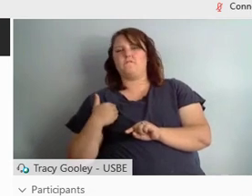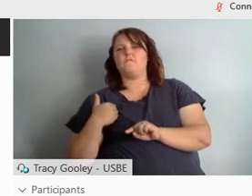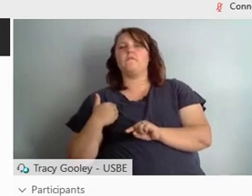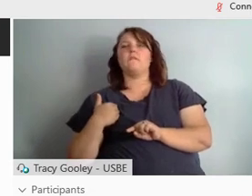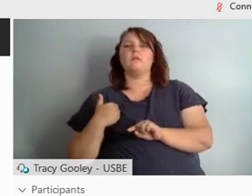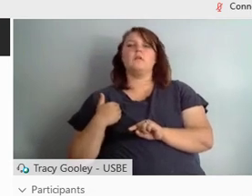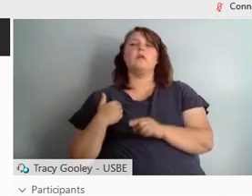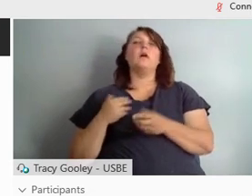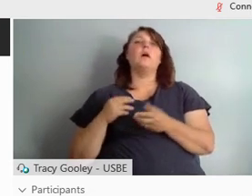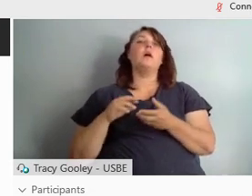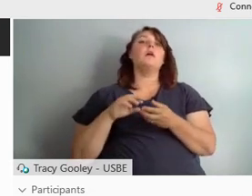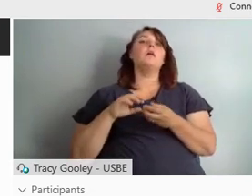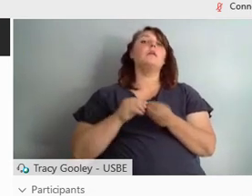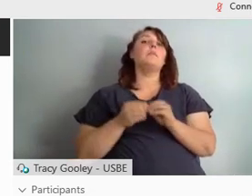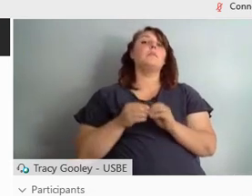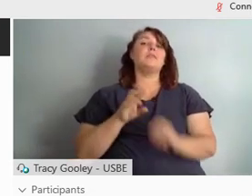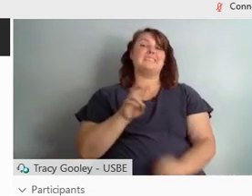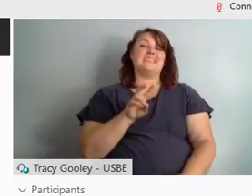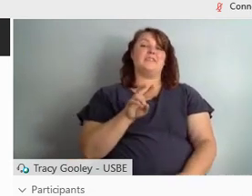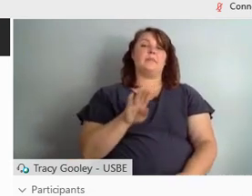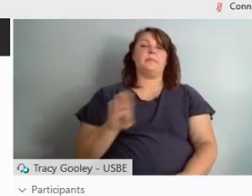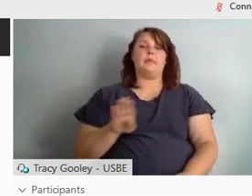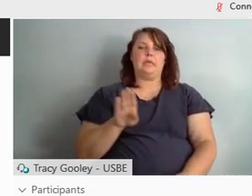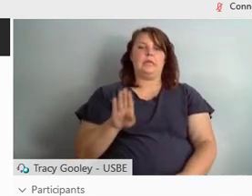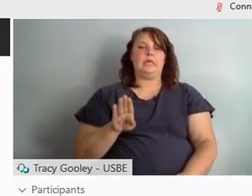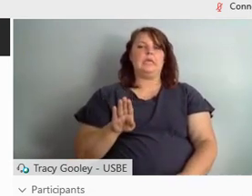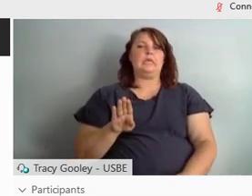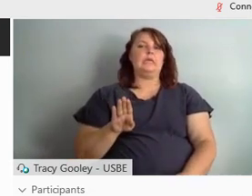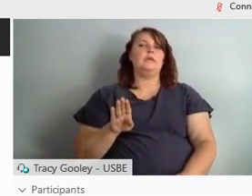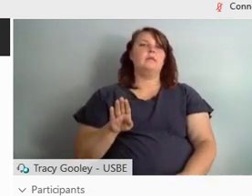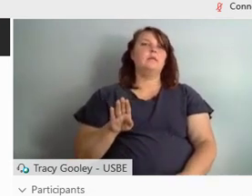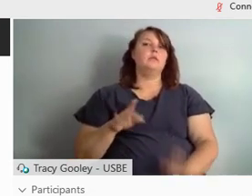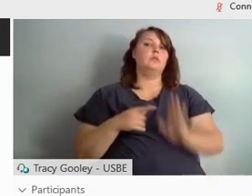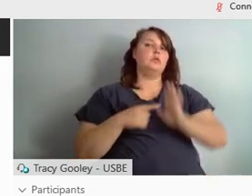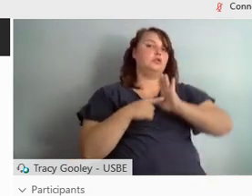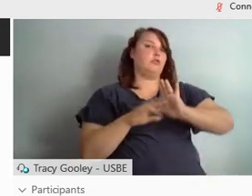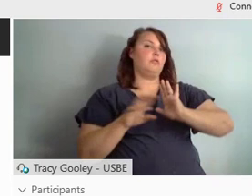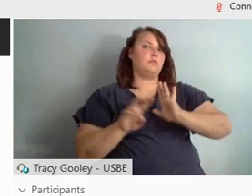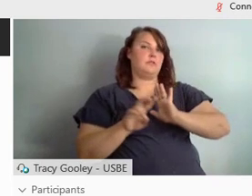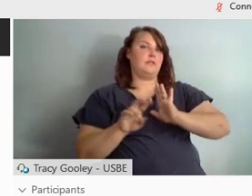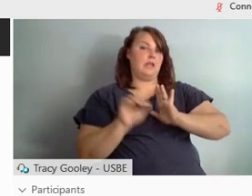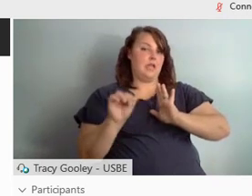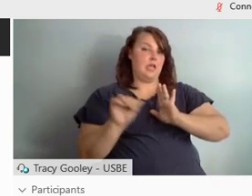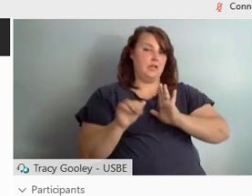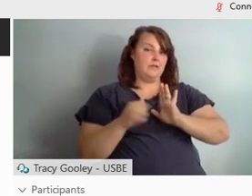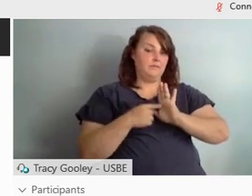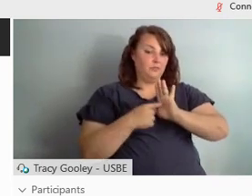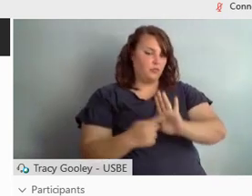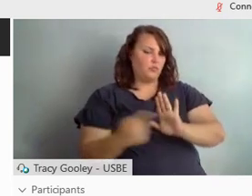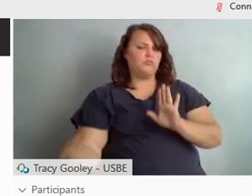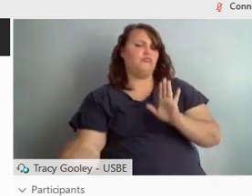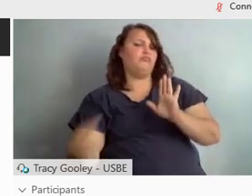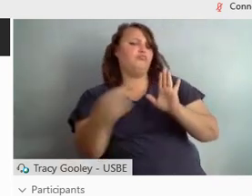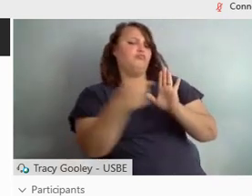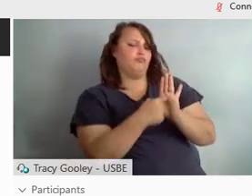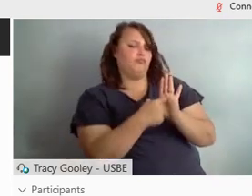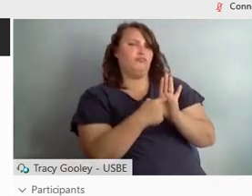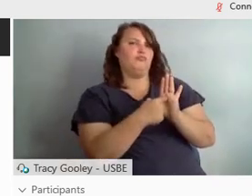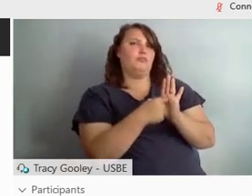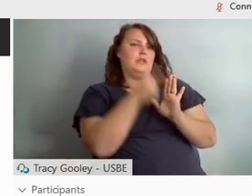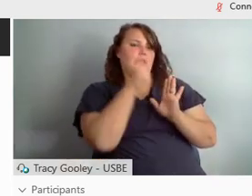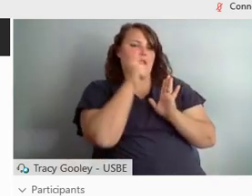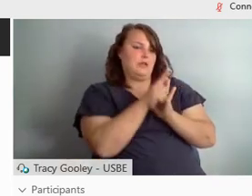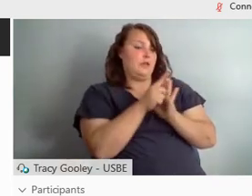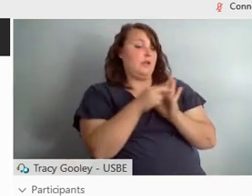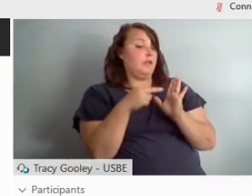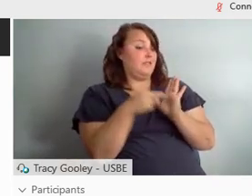one is question number 7B. You'll display 7A. in front of the student, point to the letter pair and